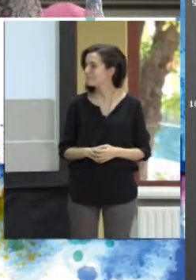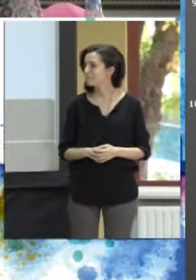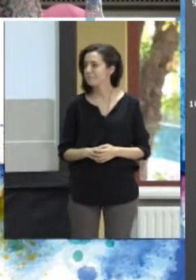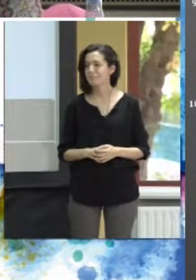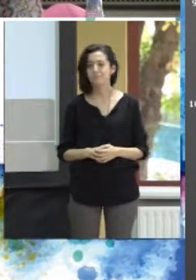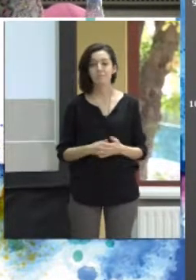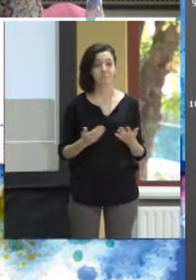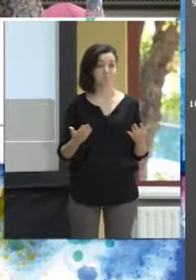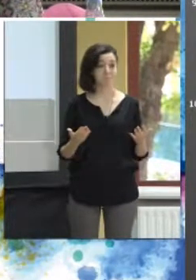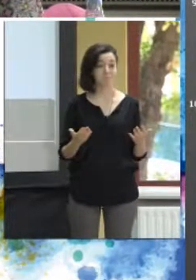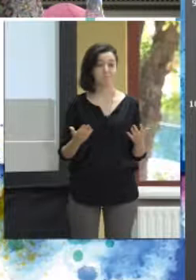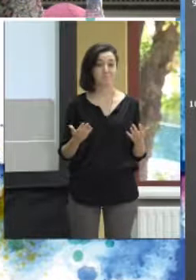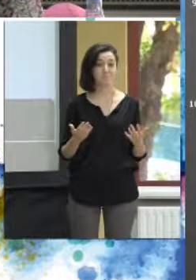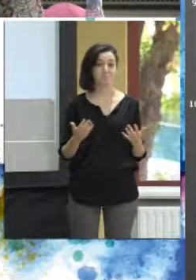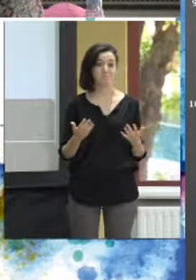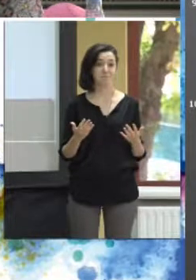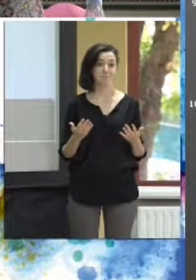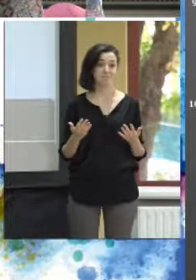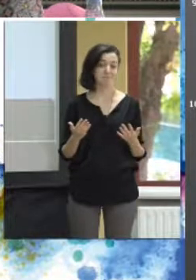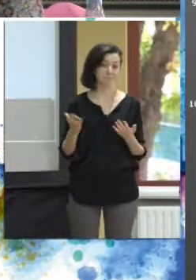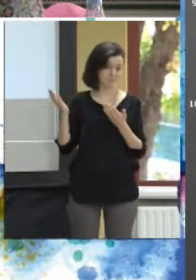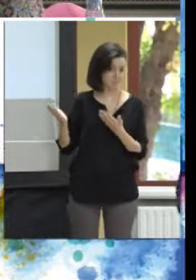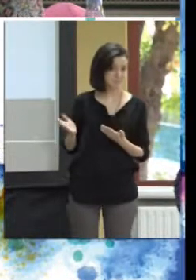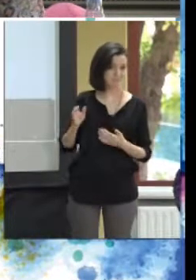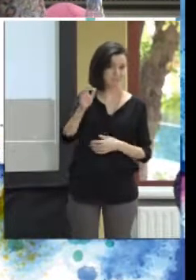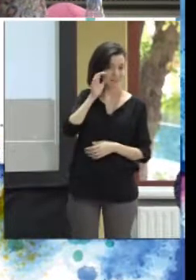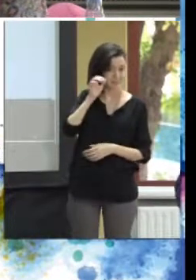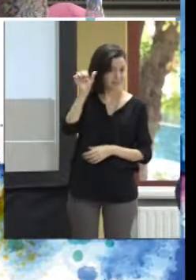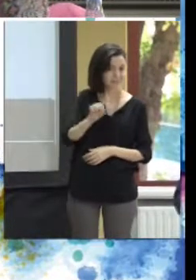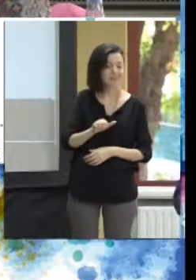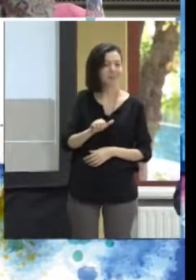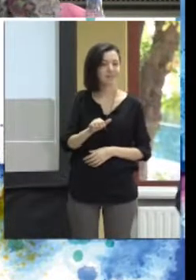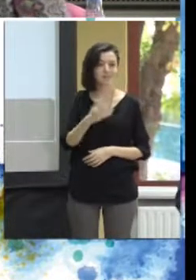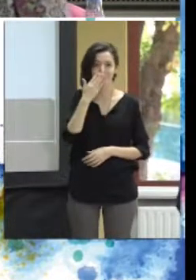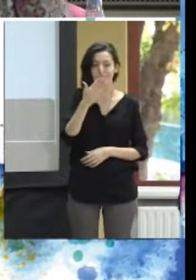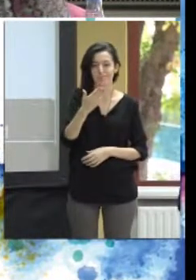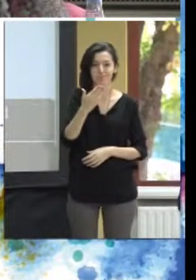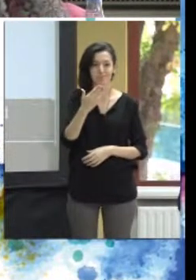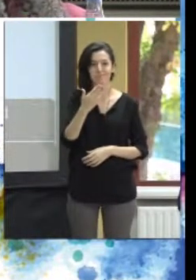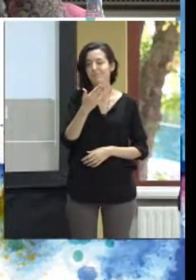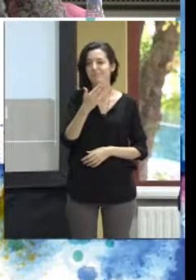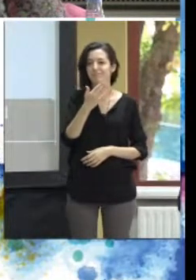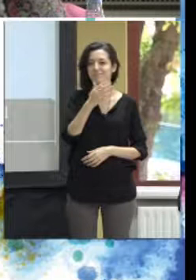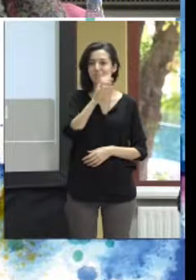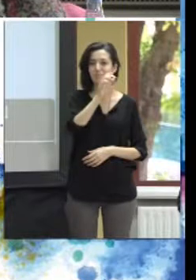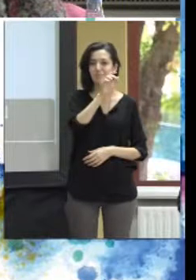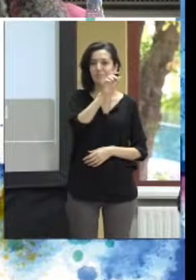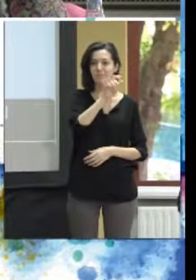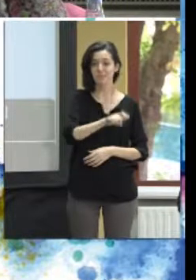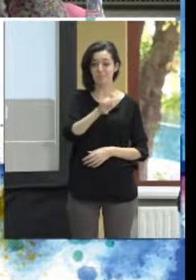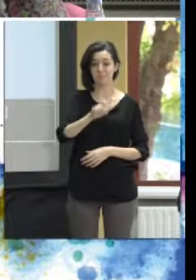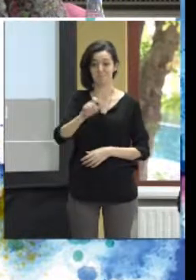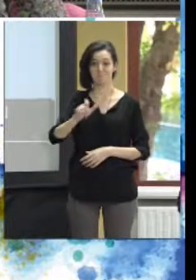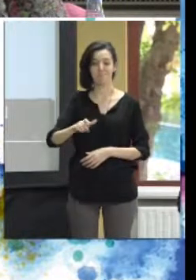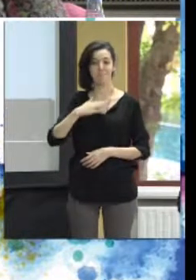Bueno, pues como habéis podido... Well, as you have been able to see, well, people,